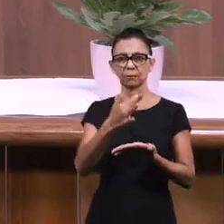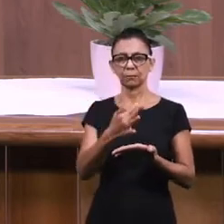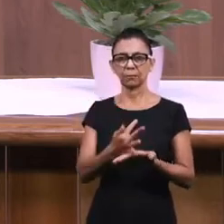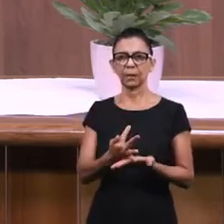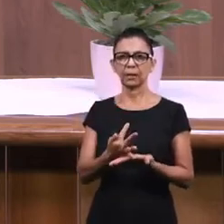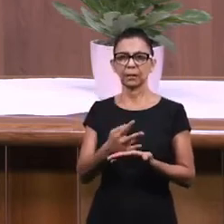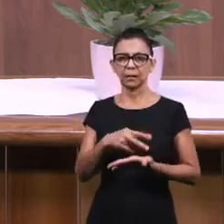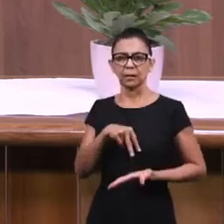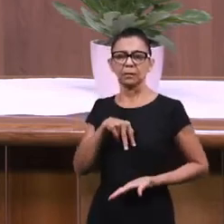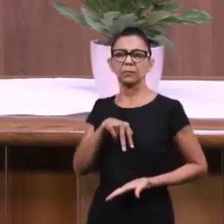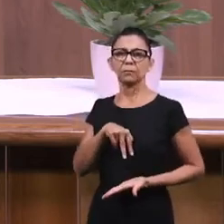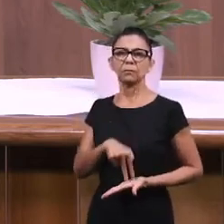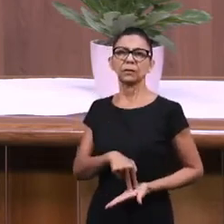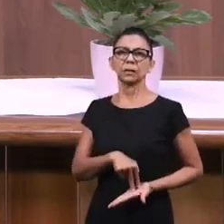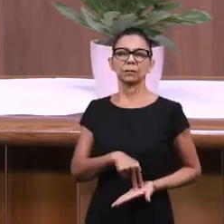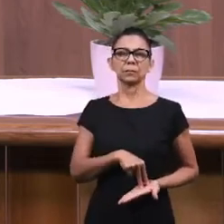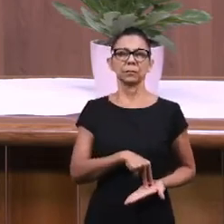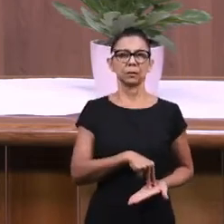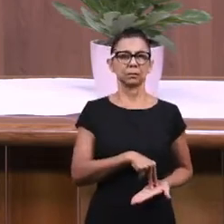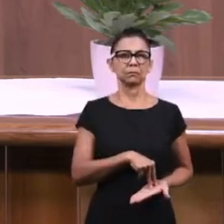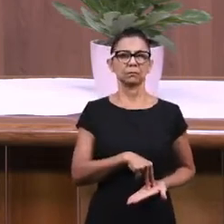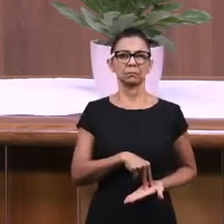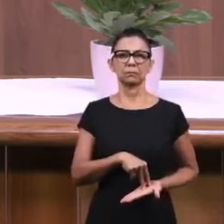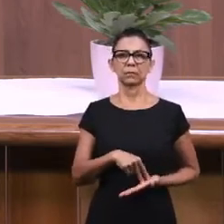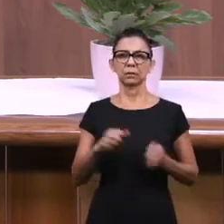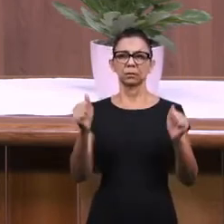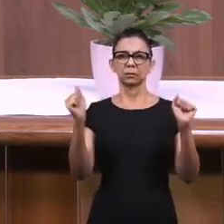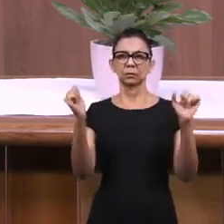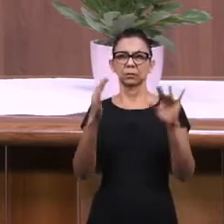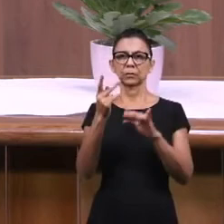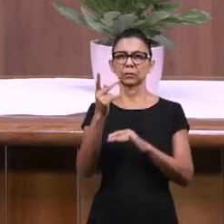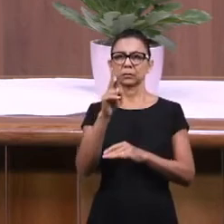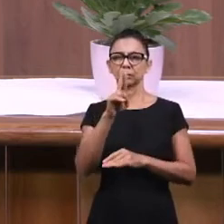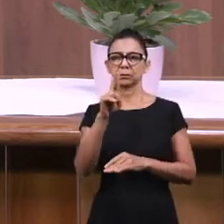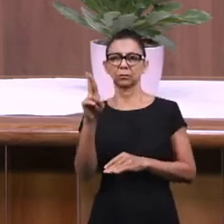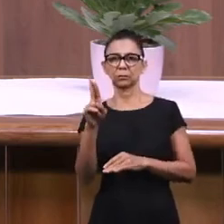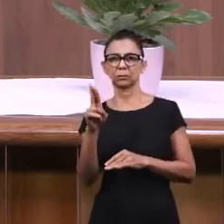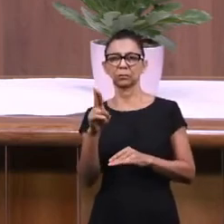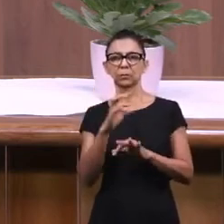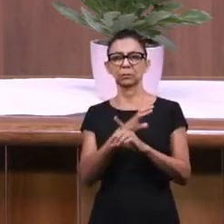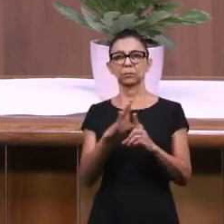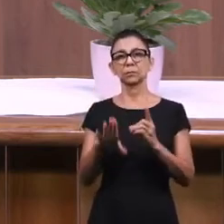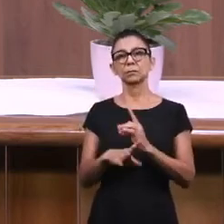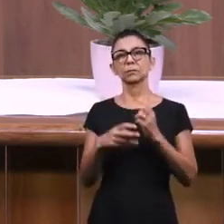faith, that we may stand and glorify the Lord. We